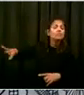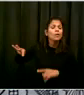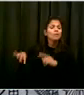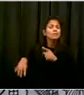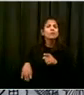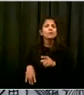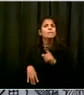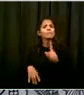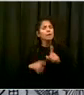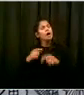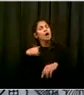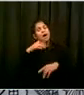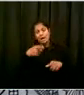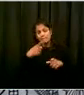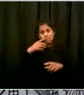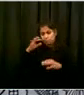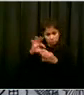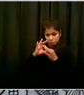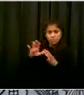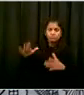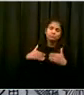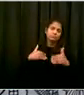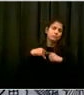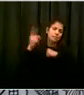The next is Julia Marsh from The Post.